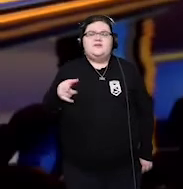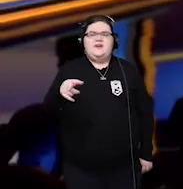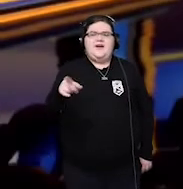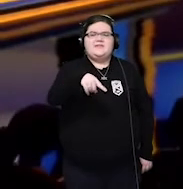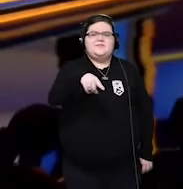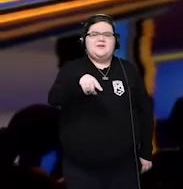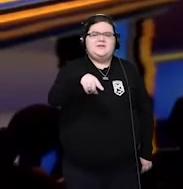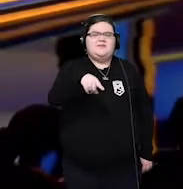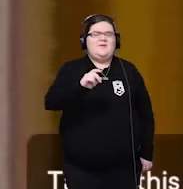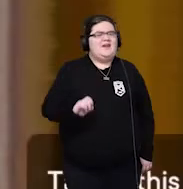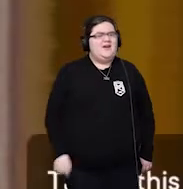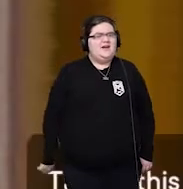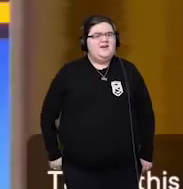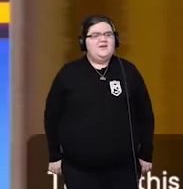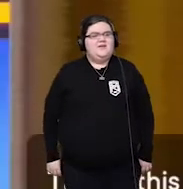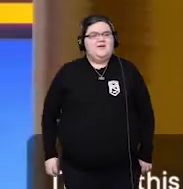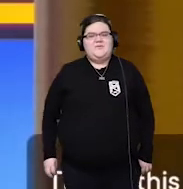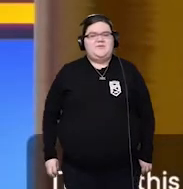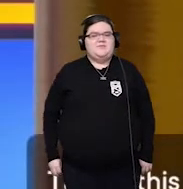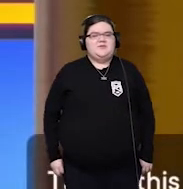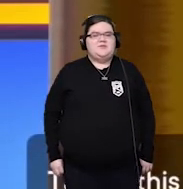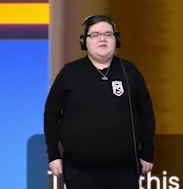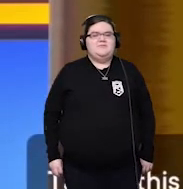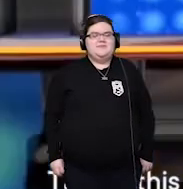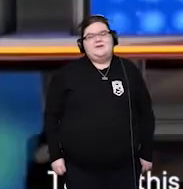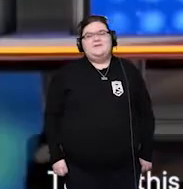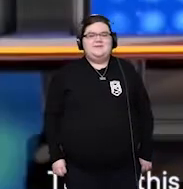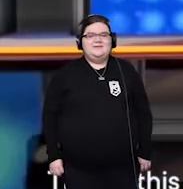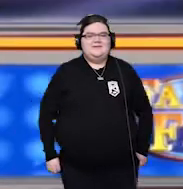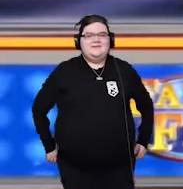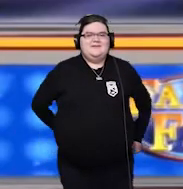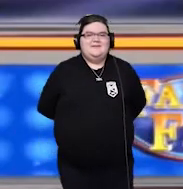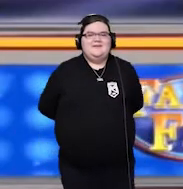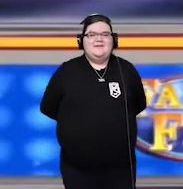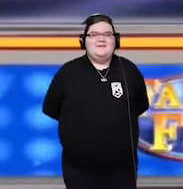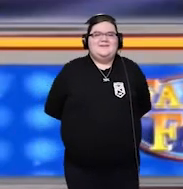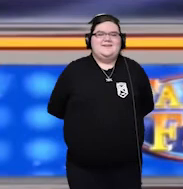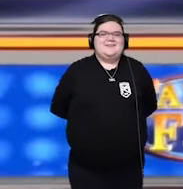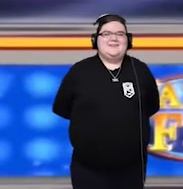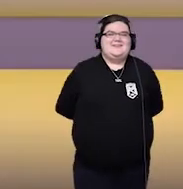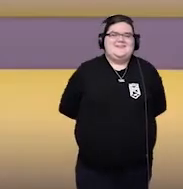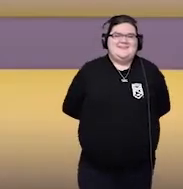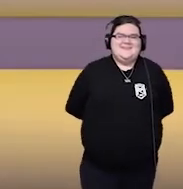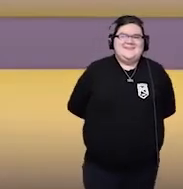Wait, could you not add them into the. Wait, huh? Maybe I'm just dumb, but. That's what they think.